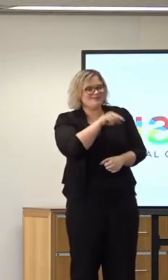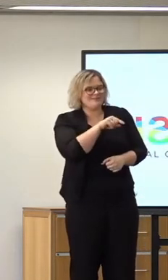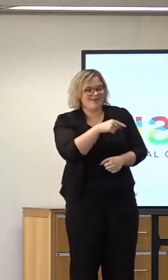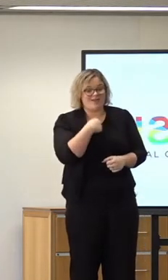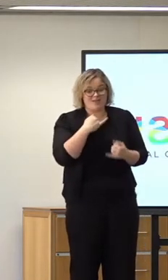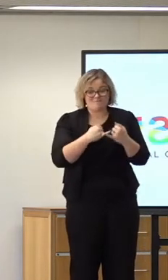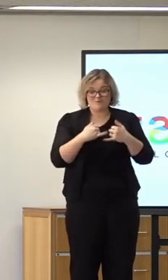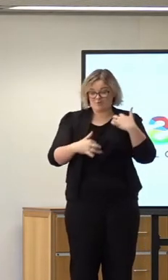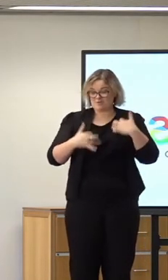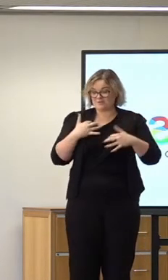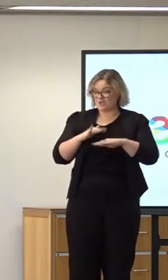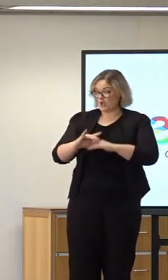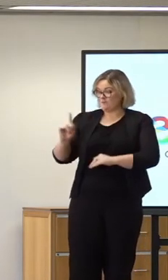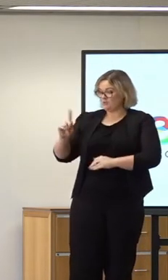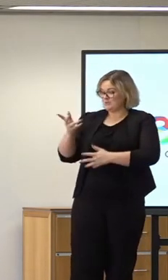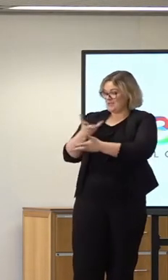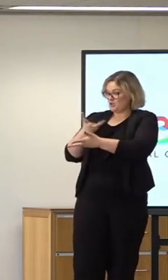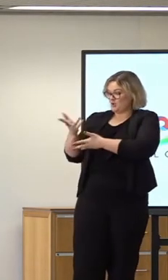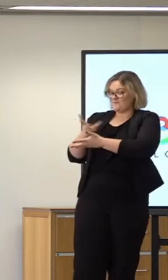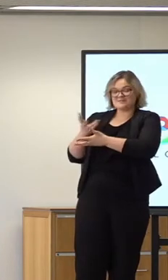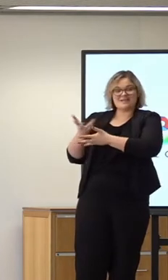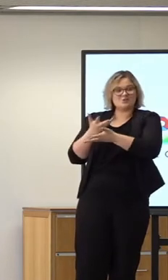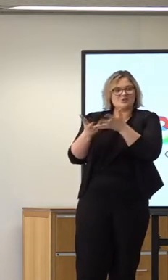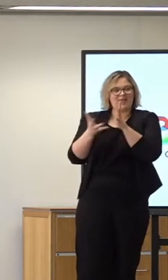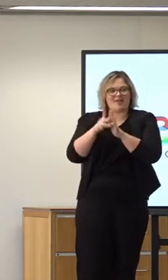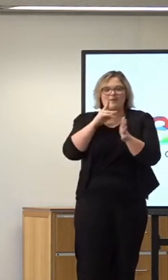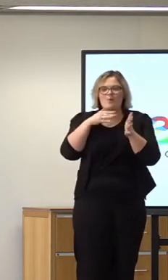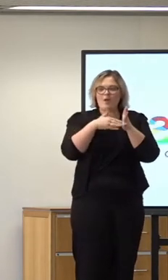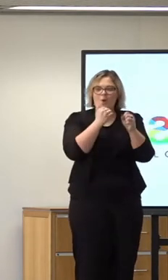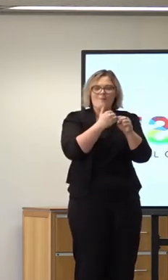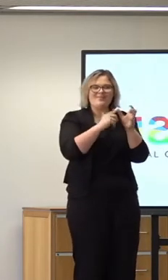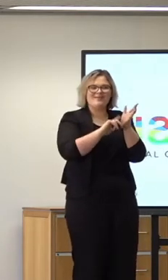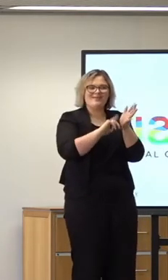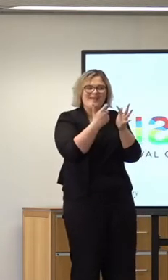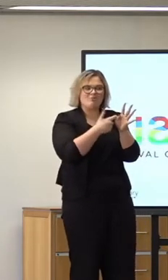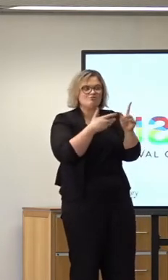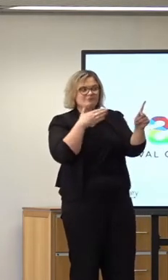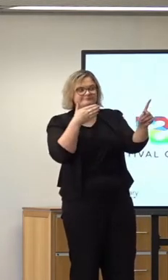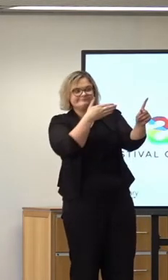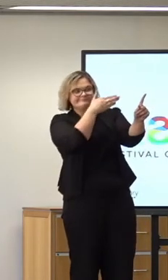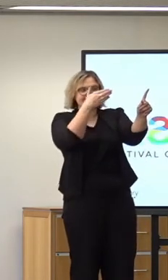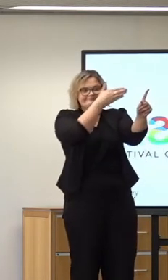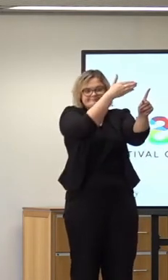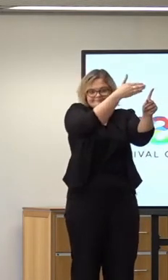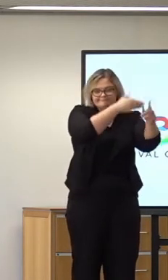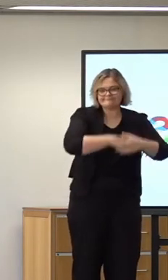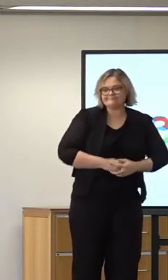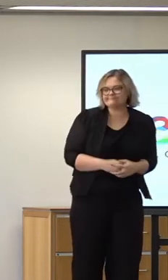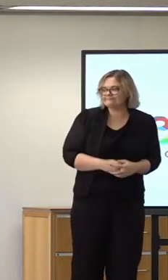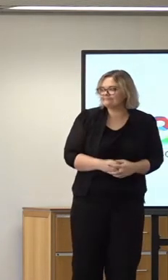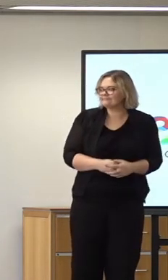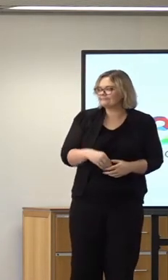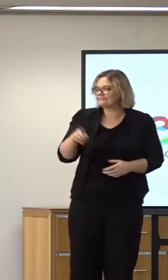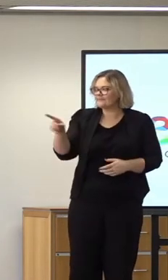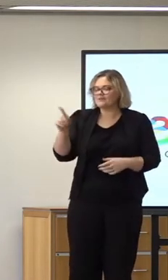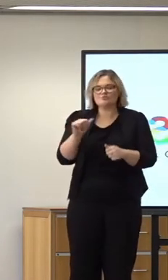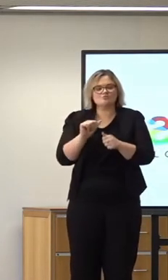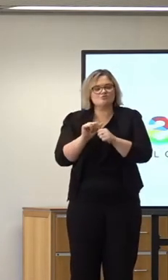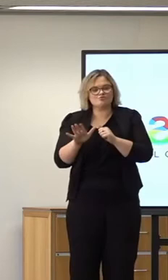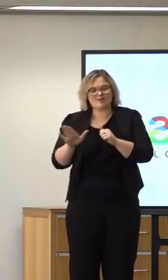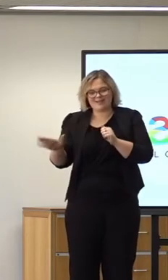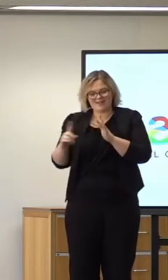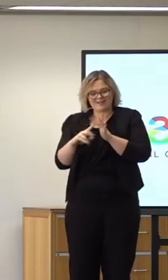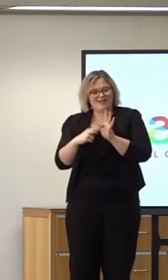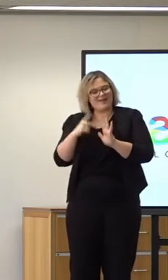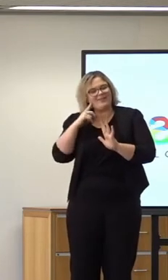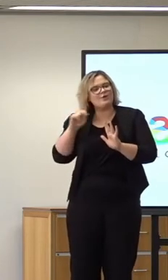this conversation today and how that will inform the directions of the gallery going forward. That's great. And Anne, I think your role